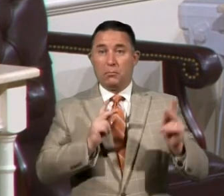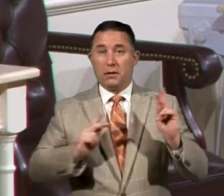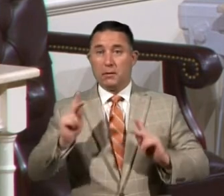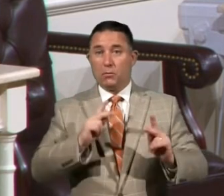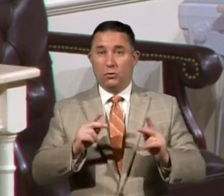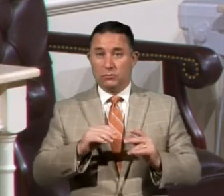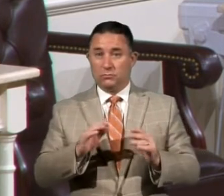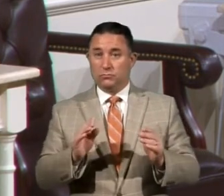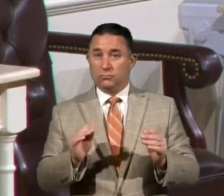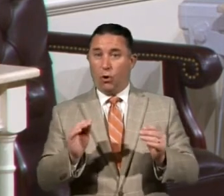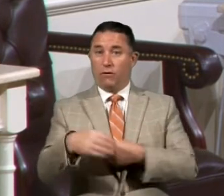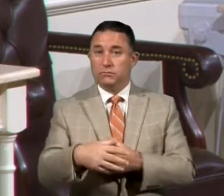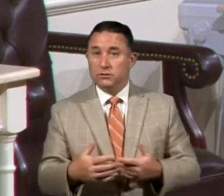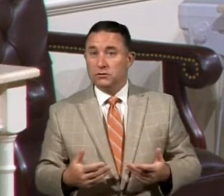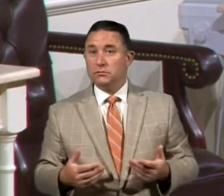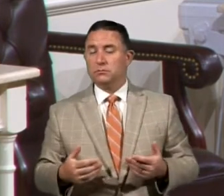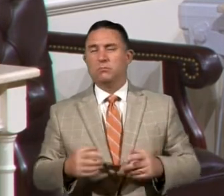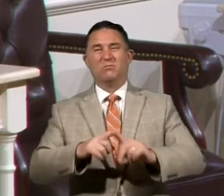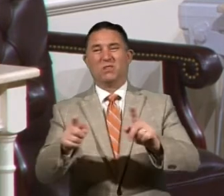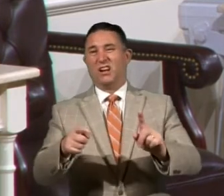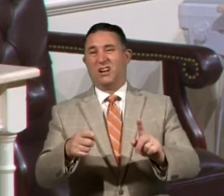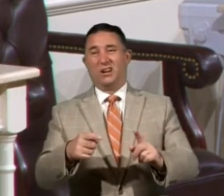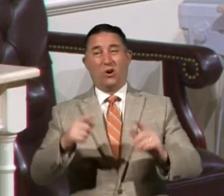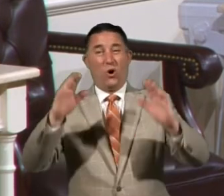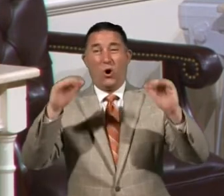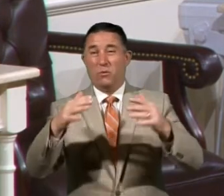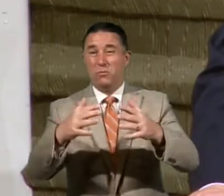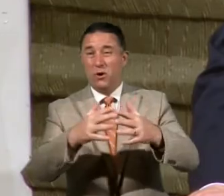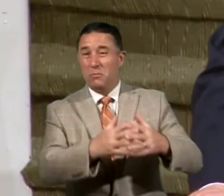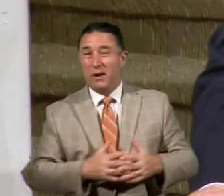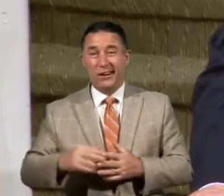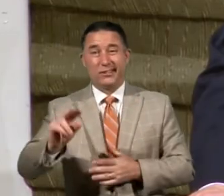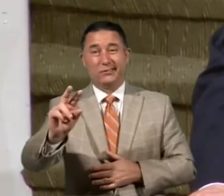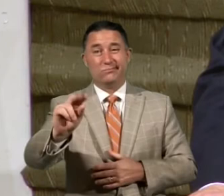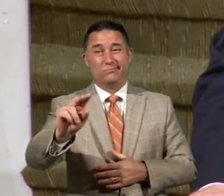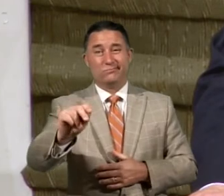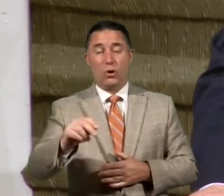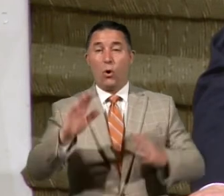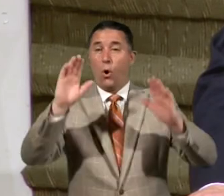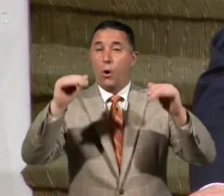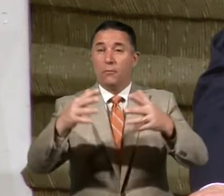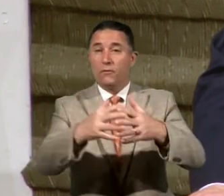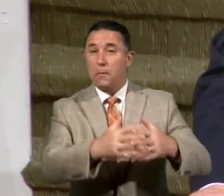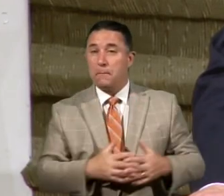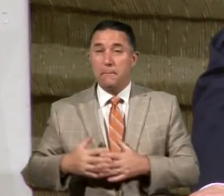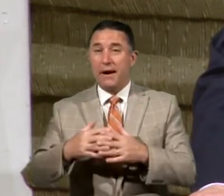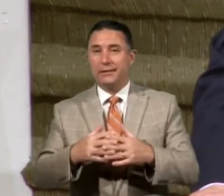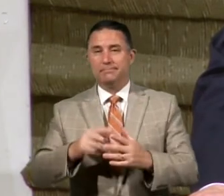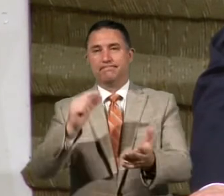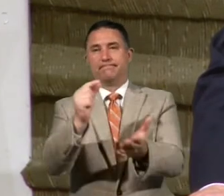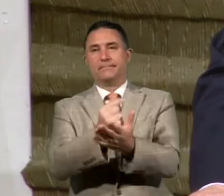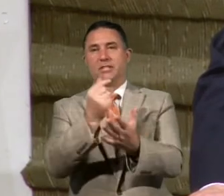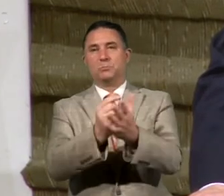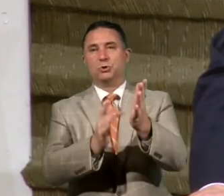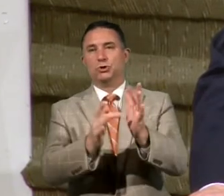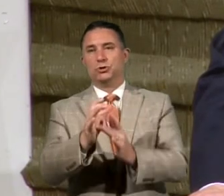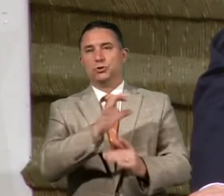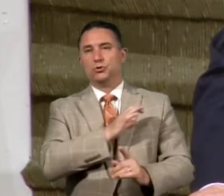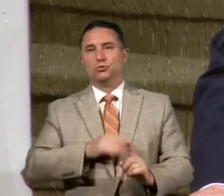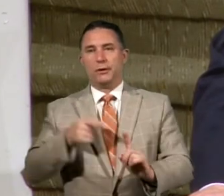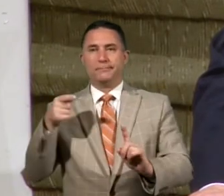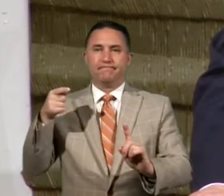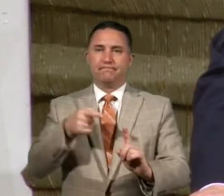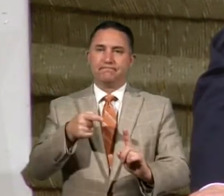in office. But that's not the hope of America. The hope of America is the gospel of Jesus